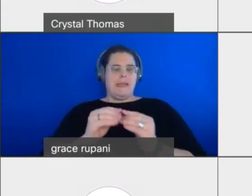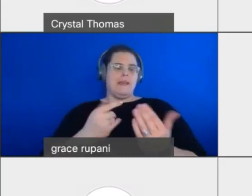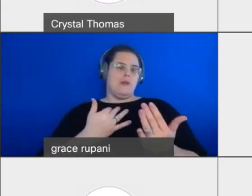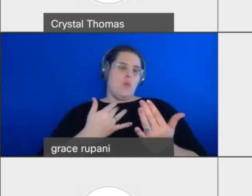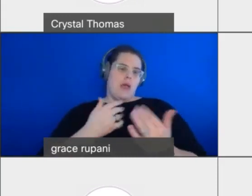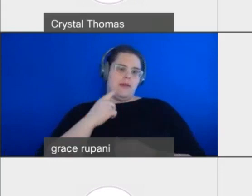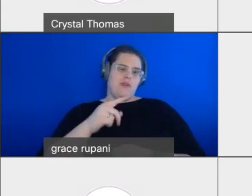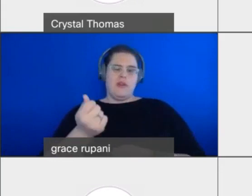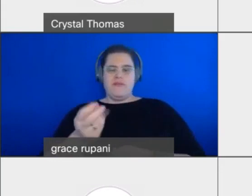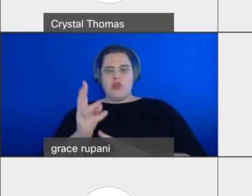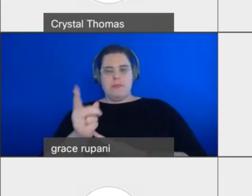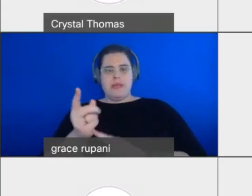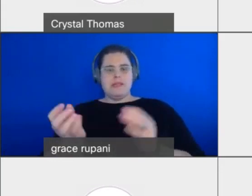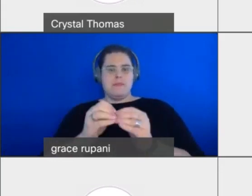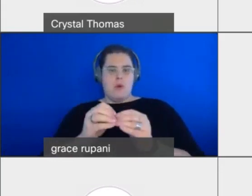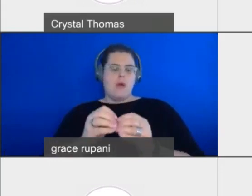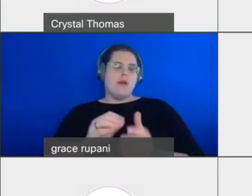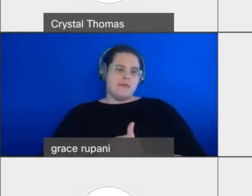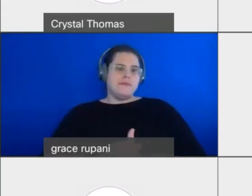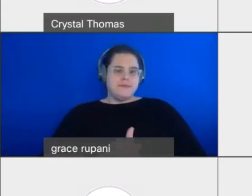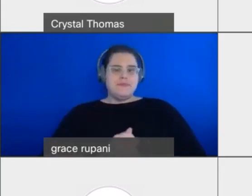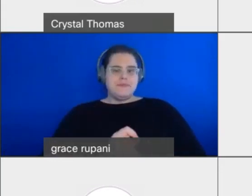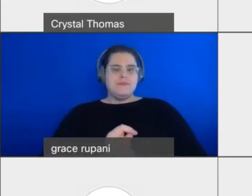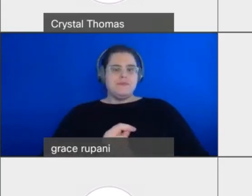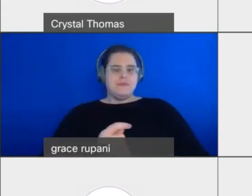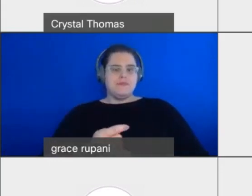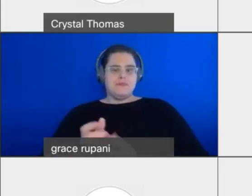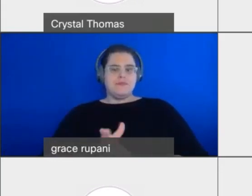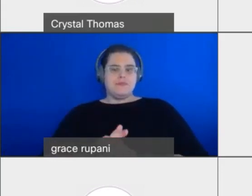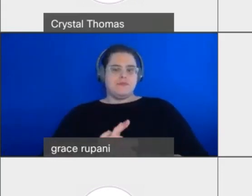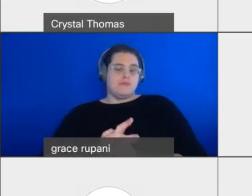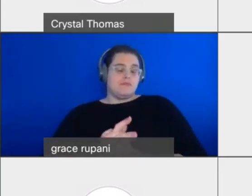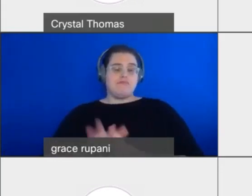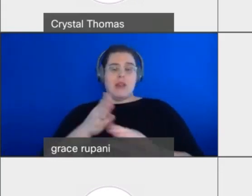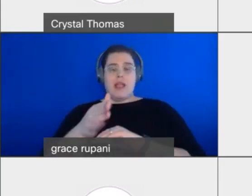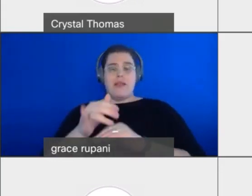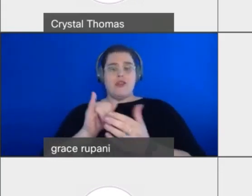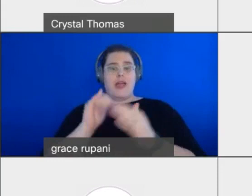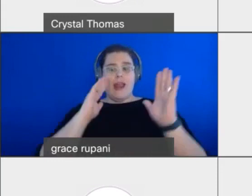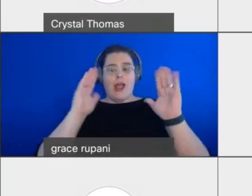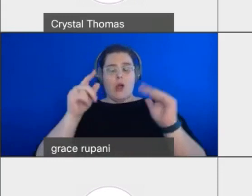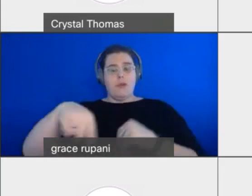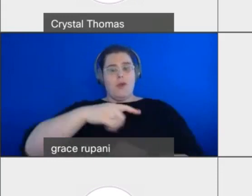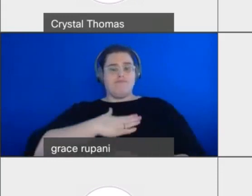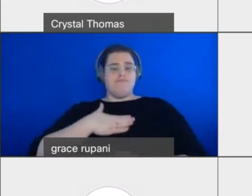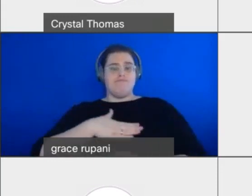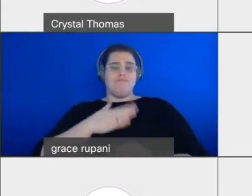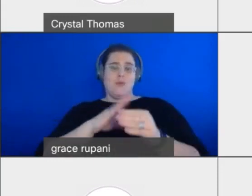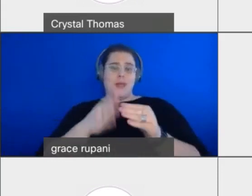minutes. And then I hope everyone has a nice weekend. Stay warm